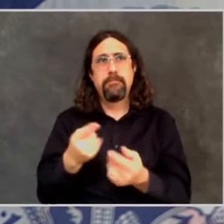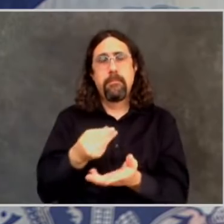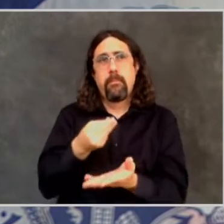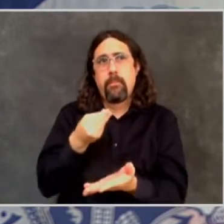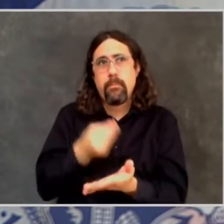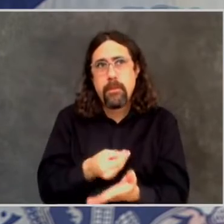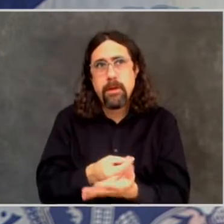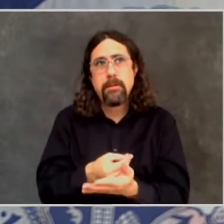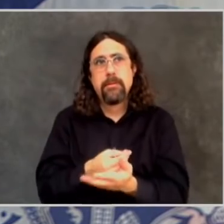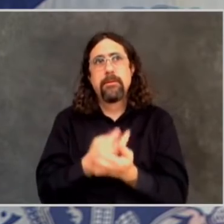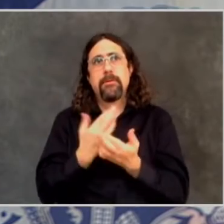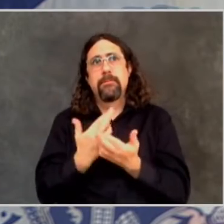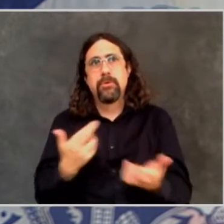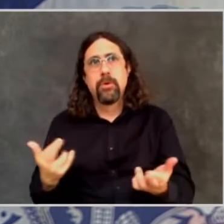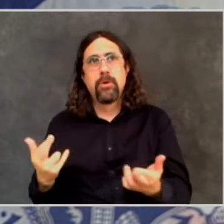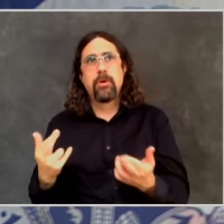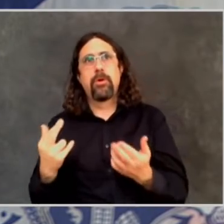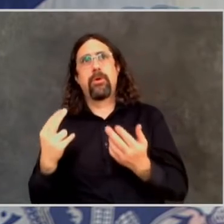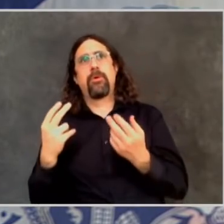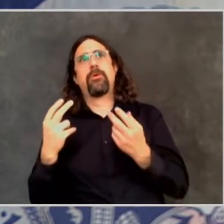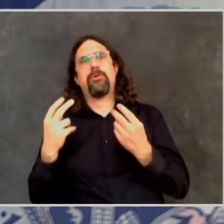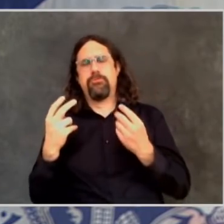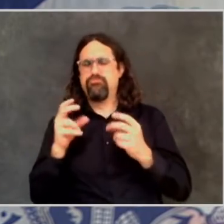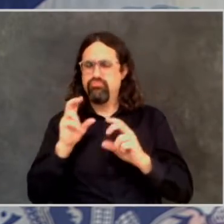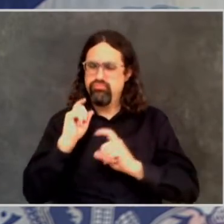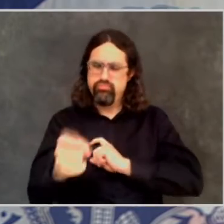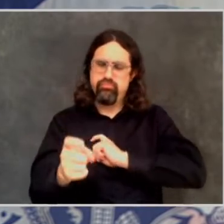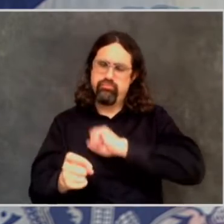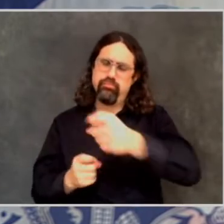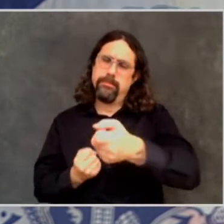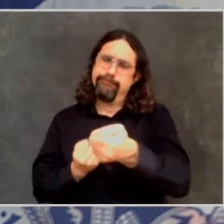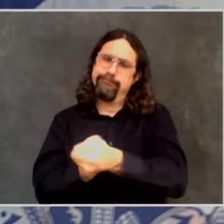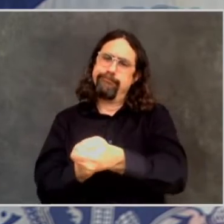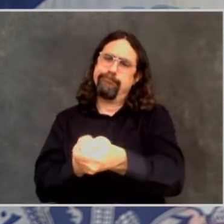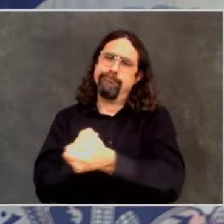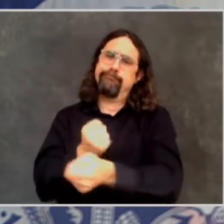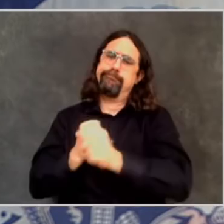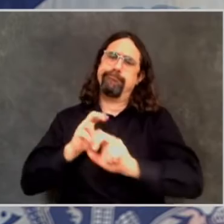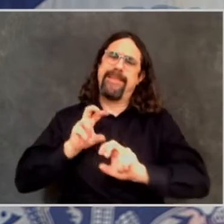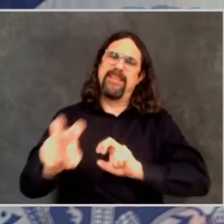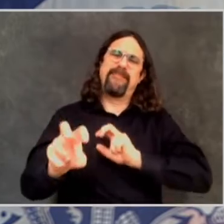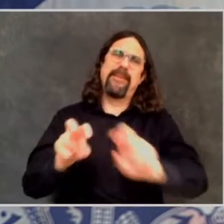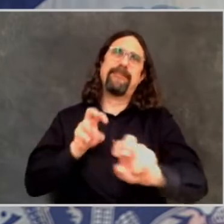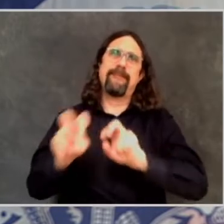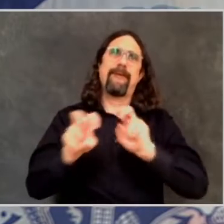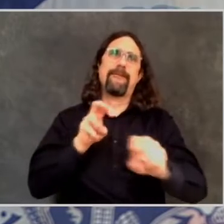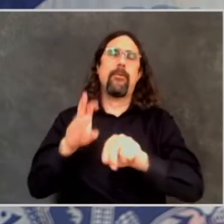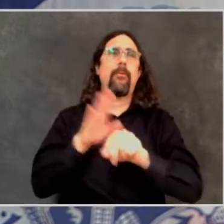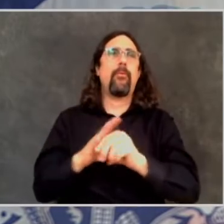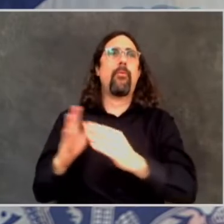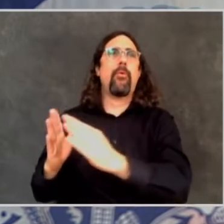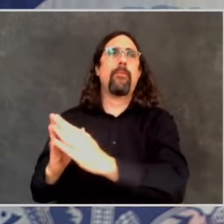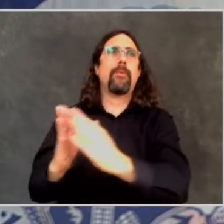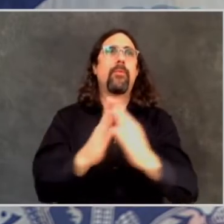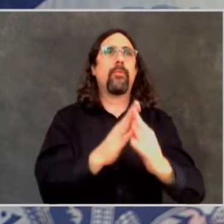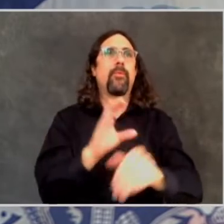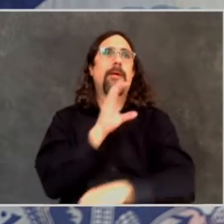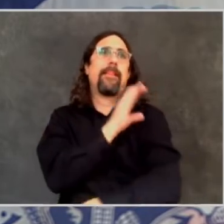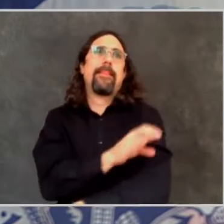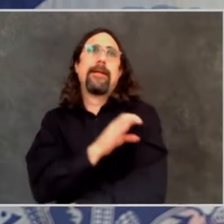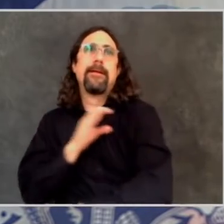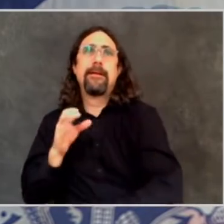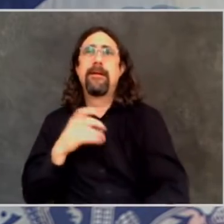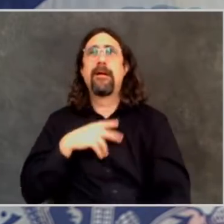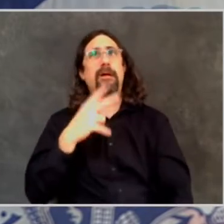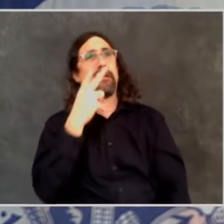means that even with real disparities, our disparities are nowhere near some of the other places that just don't have anything like that, or some of the cities that